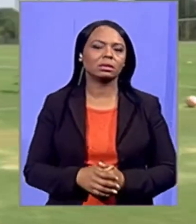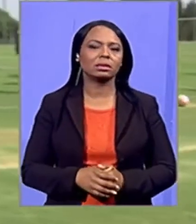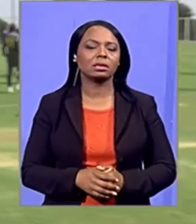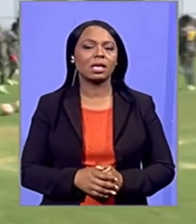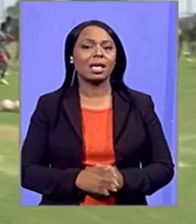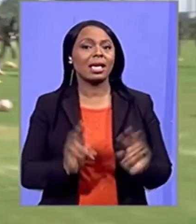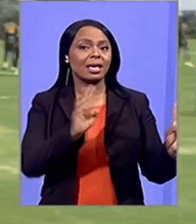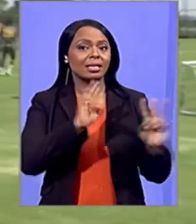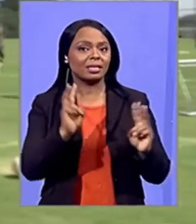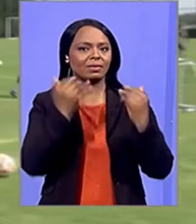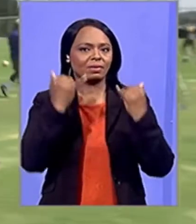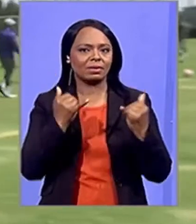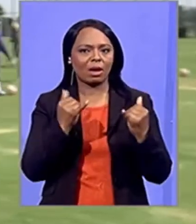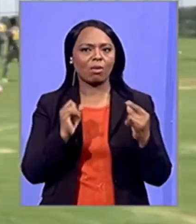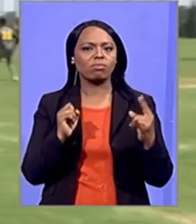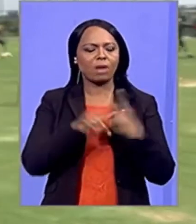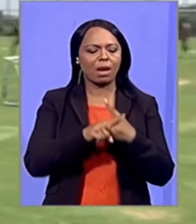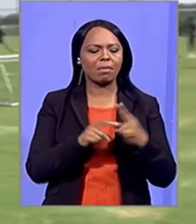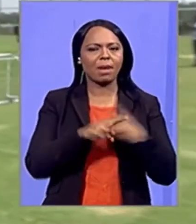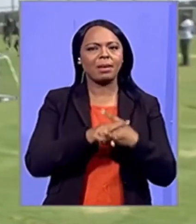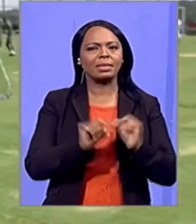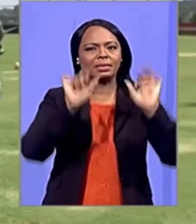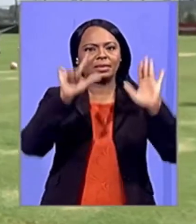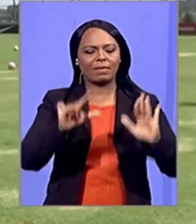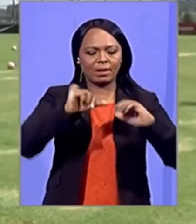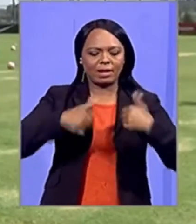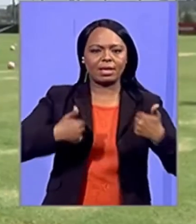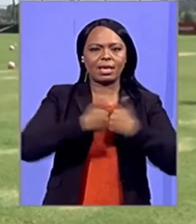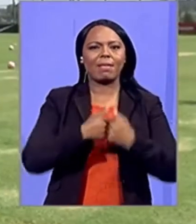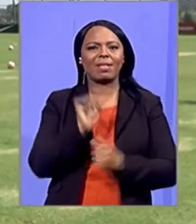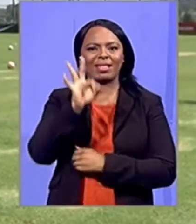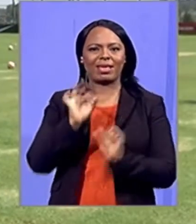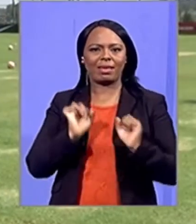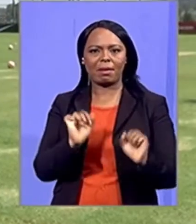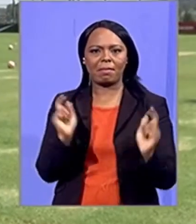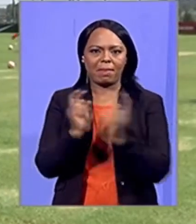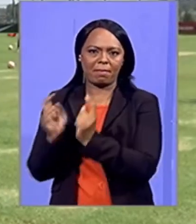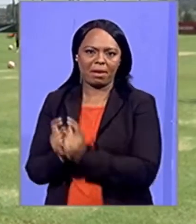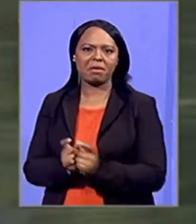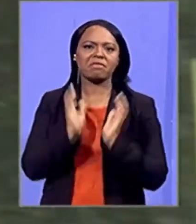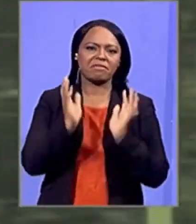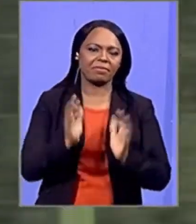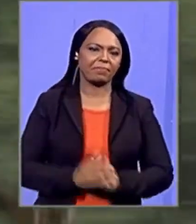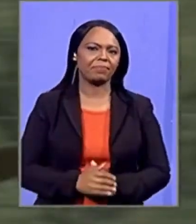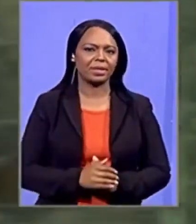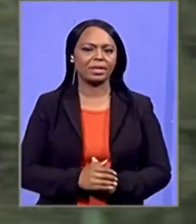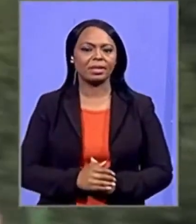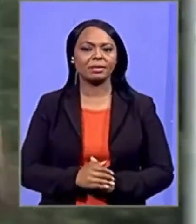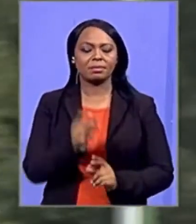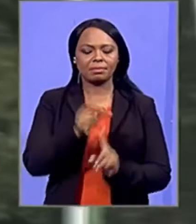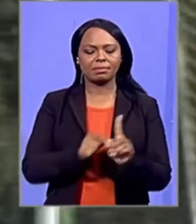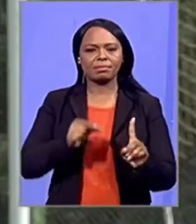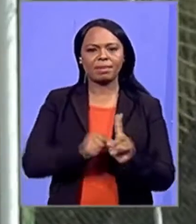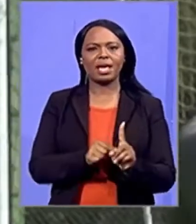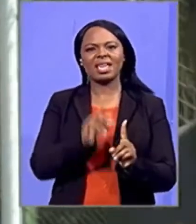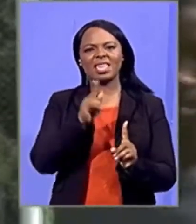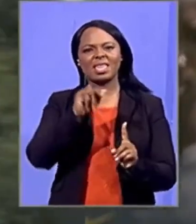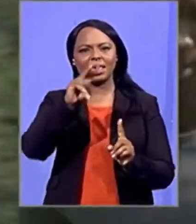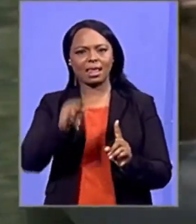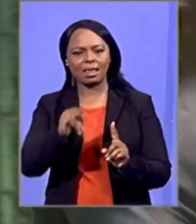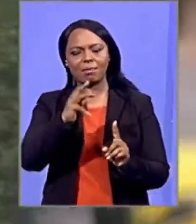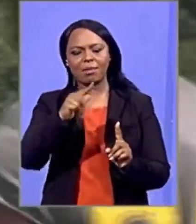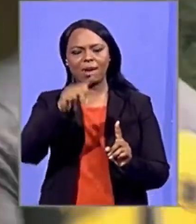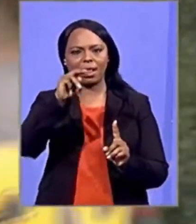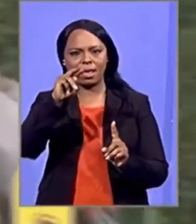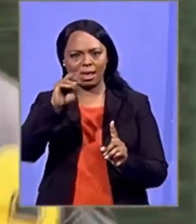Chiefs e nwešitše dino tše šupa mo dipapading tše tharo tša go feta. Moralo ka pele o moswa